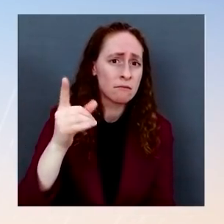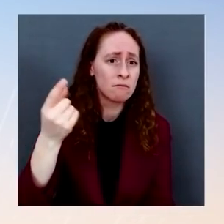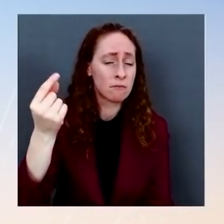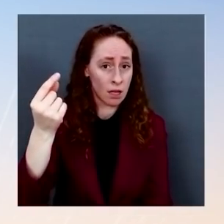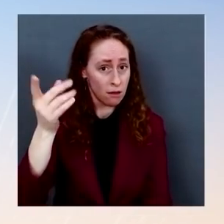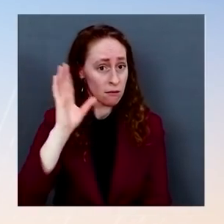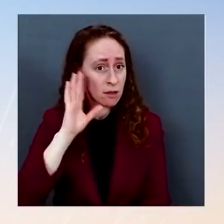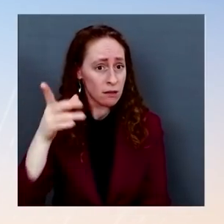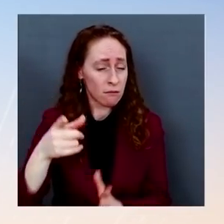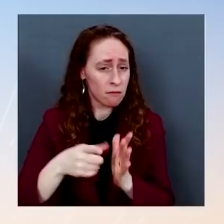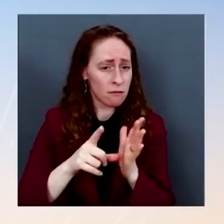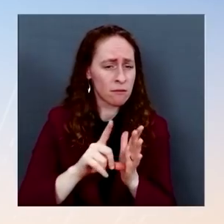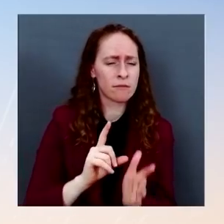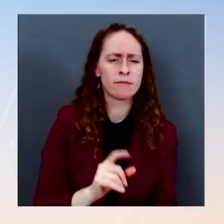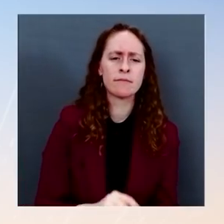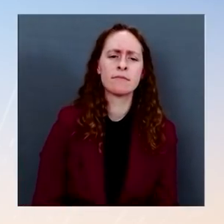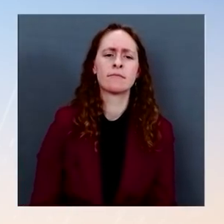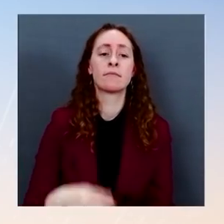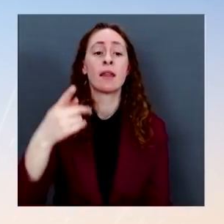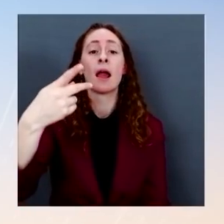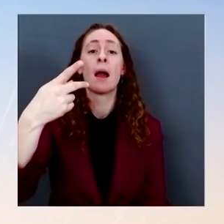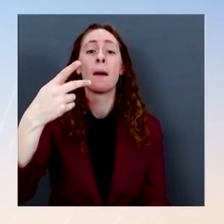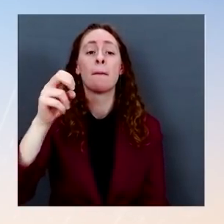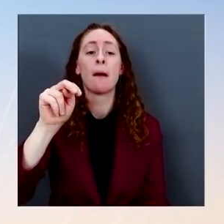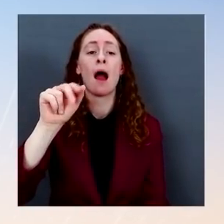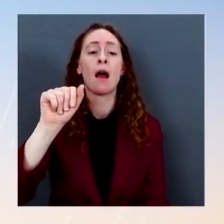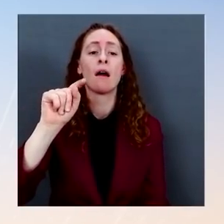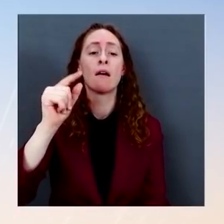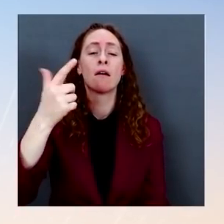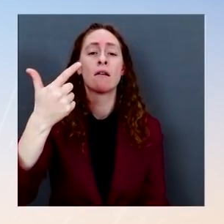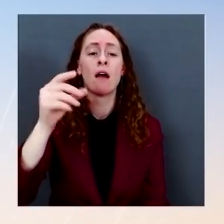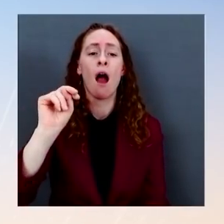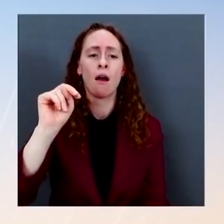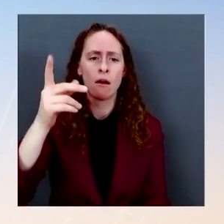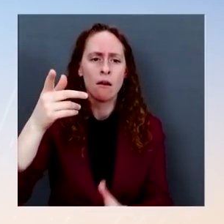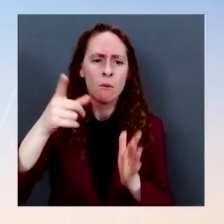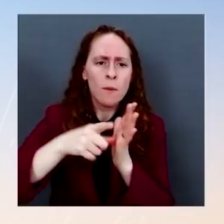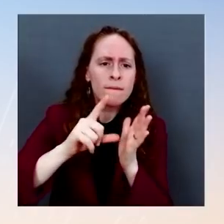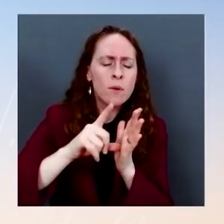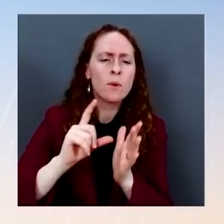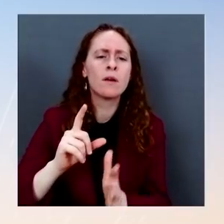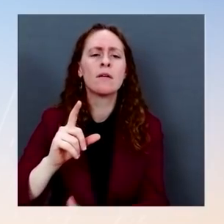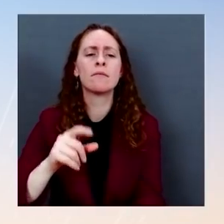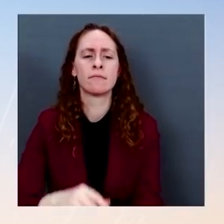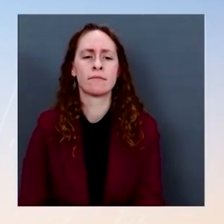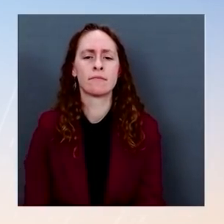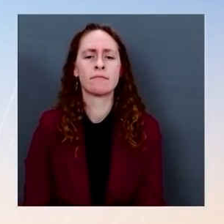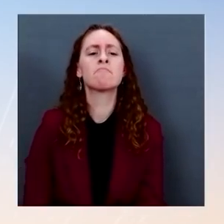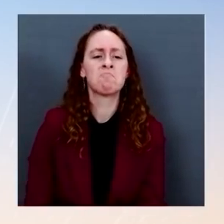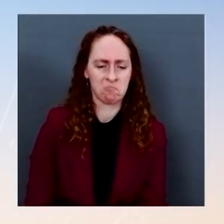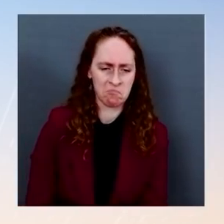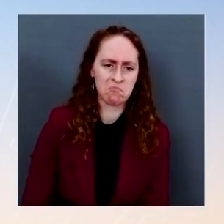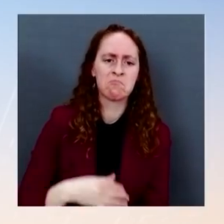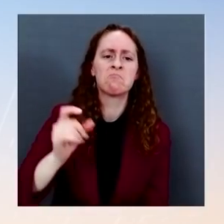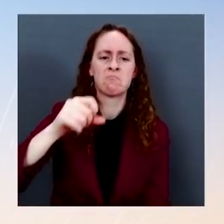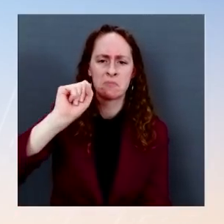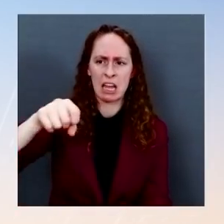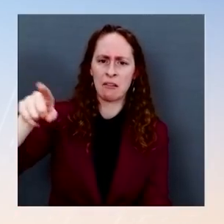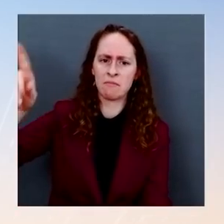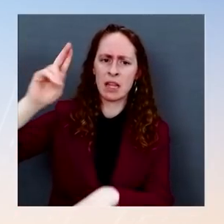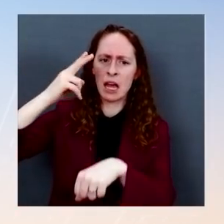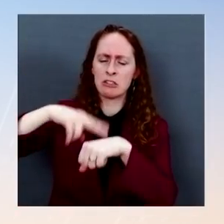to our national security team and see if there's anything in addition. Obviously, the Pentagon is part of the administration, as you well know, but I will see if there's anything in